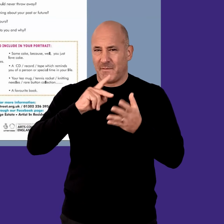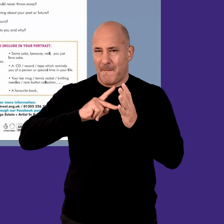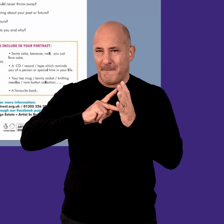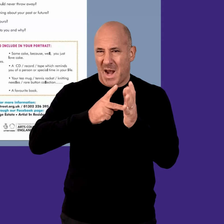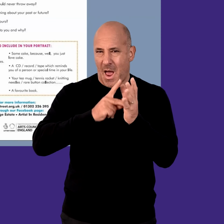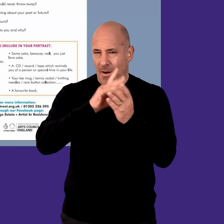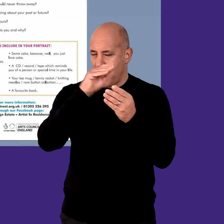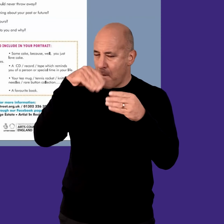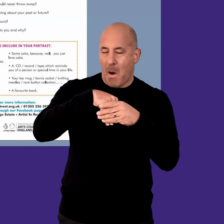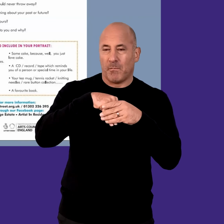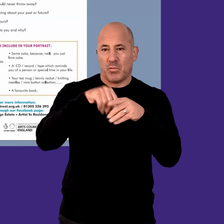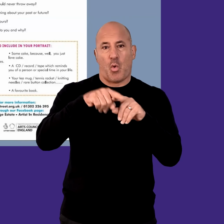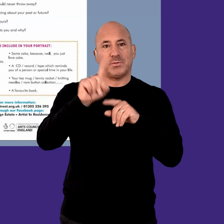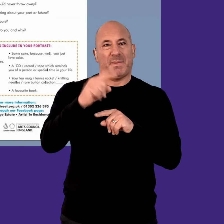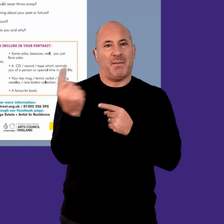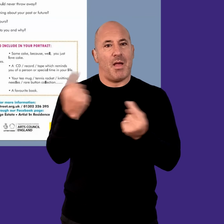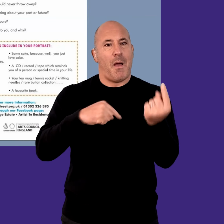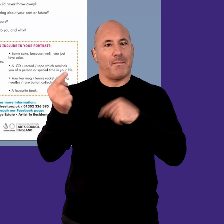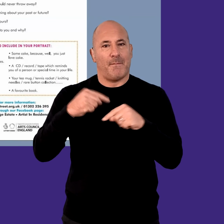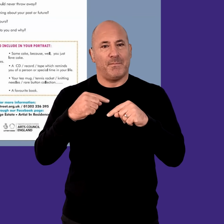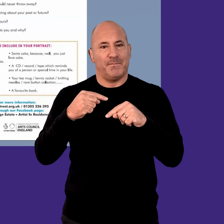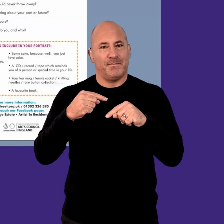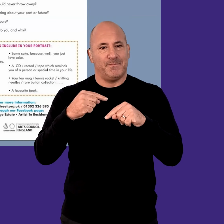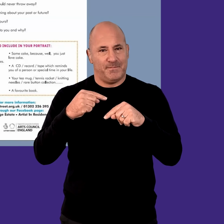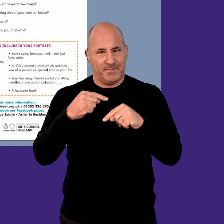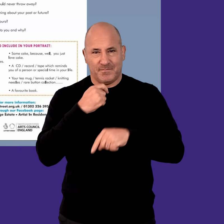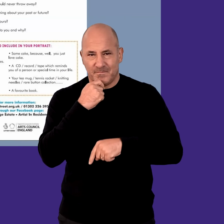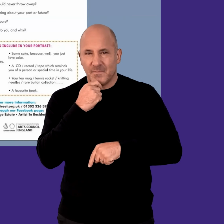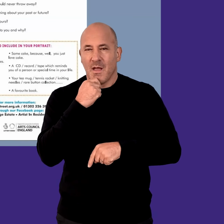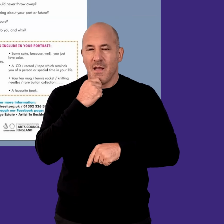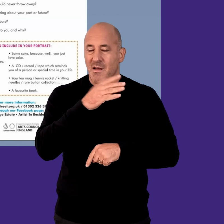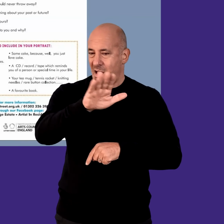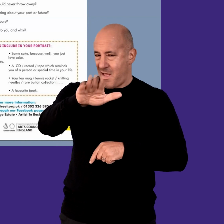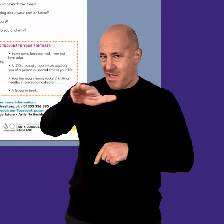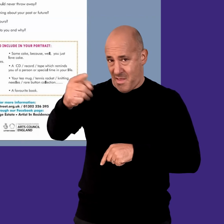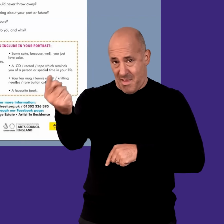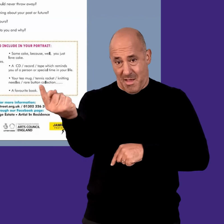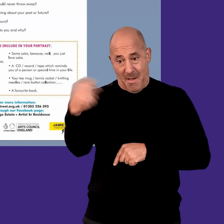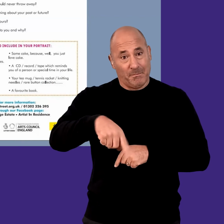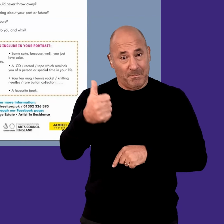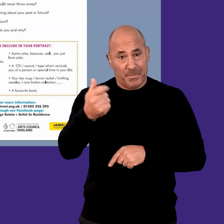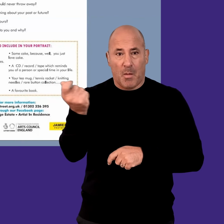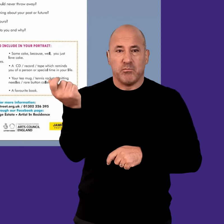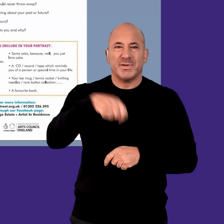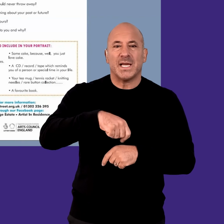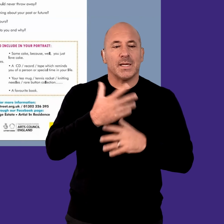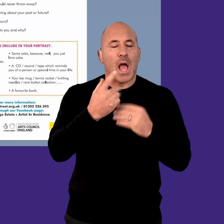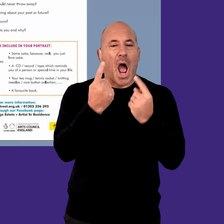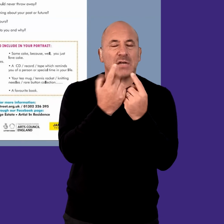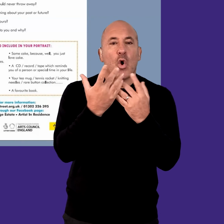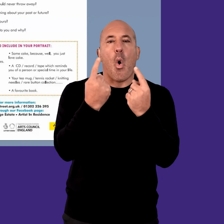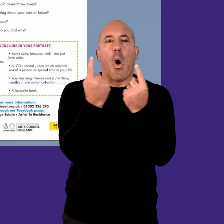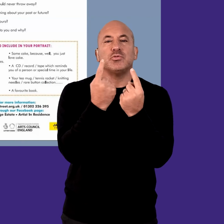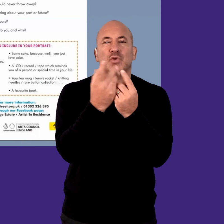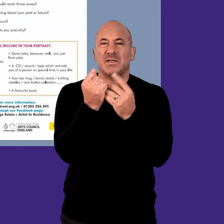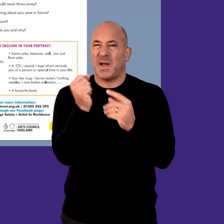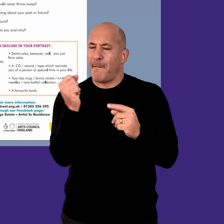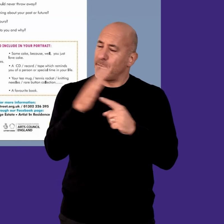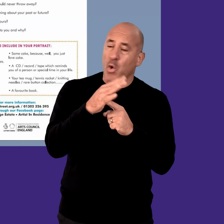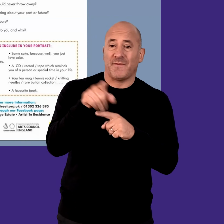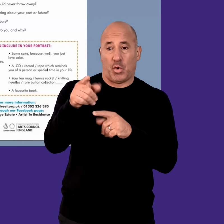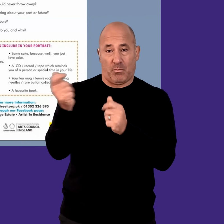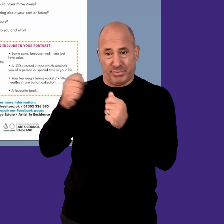taken. He wanted to instill a sense of agency in those individuals. So he asked them to bring